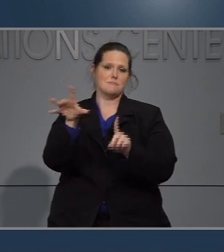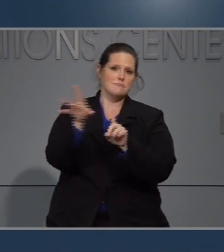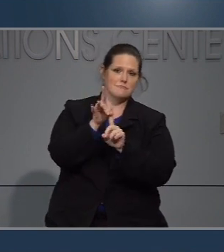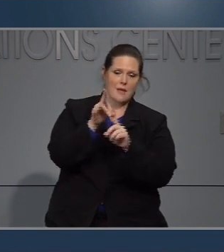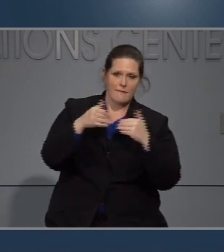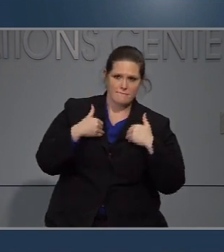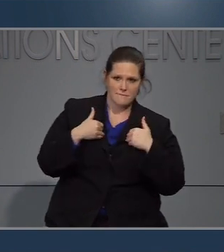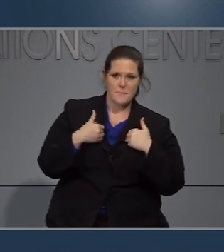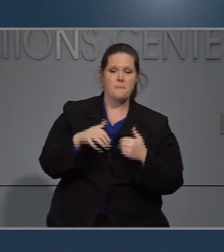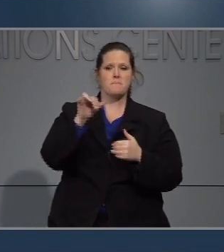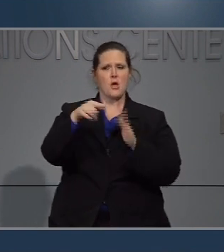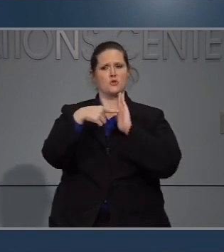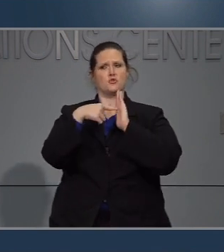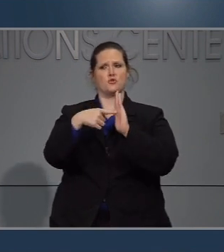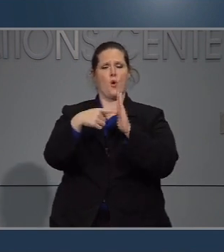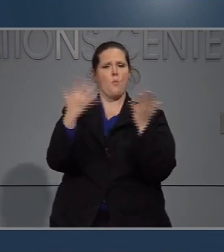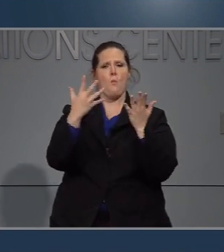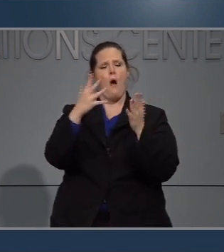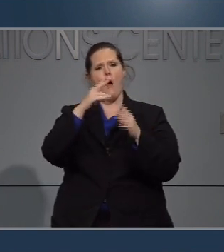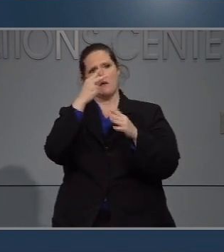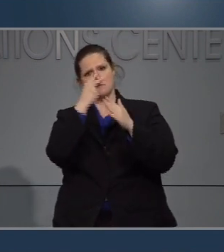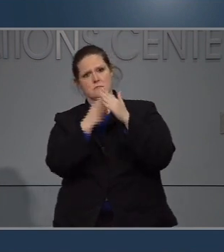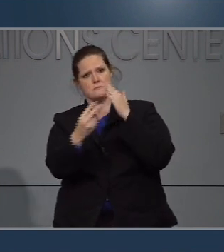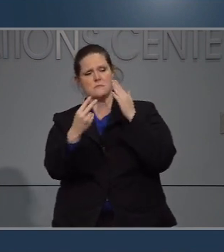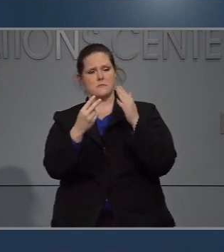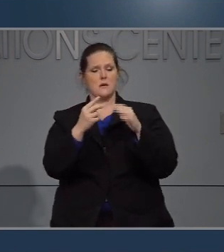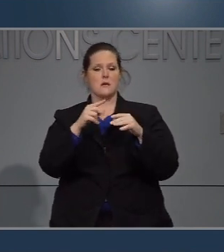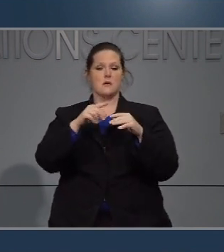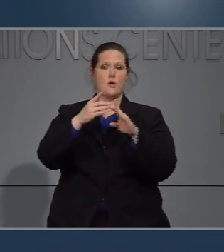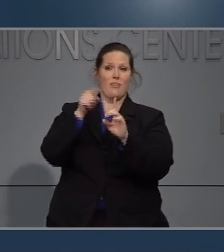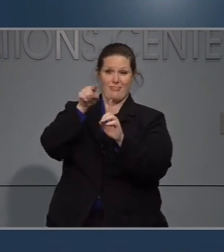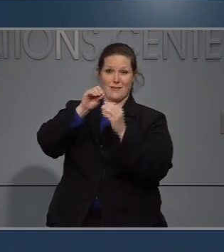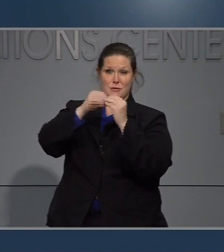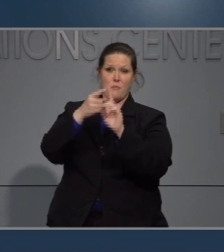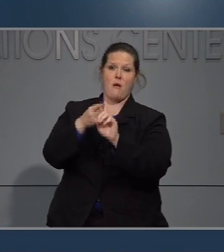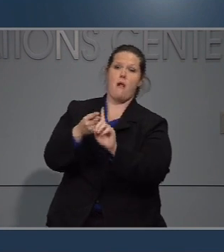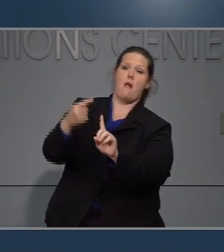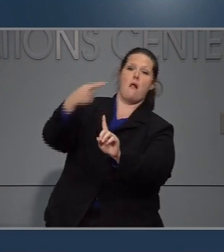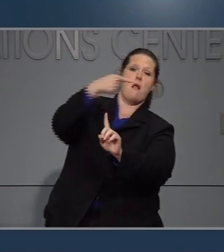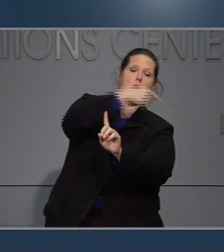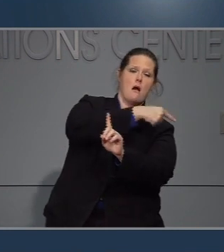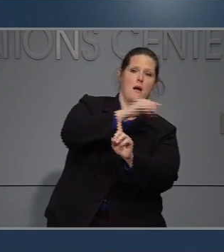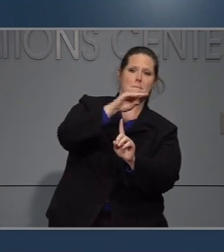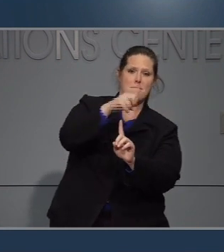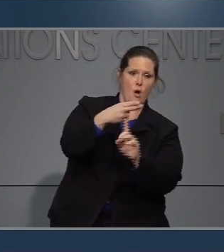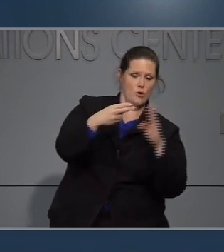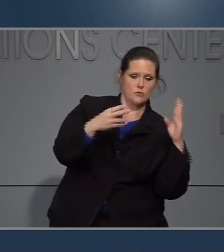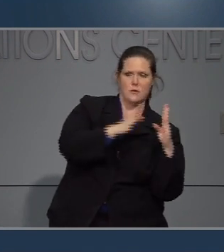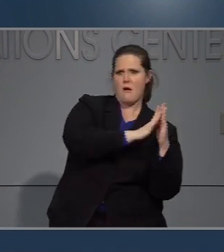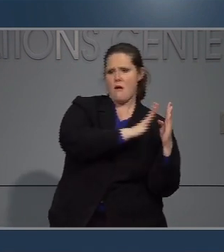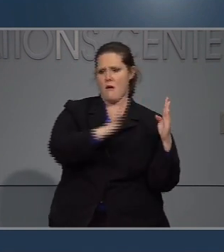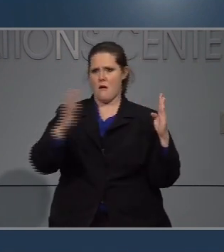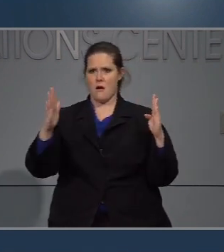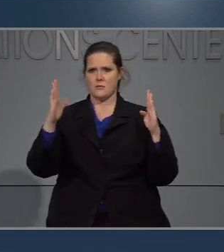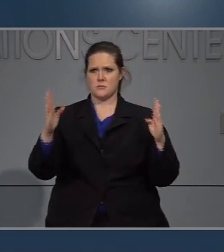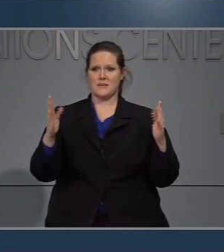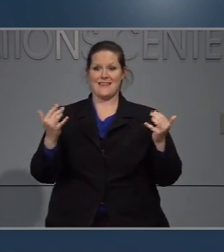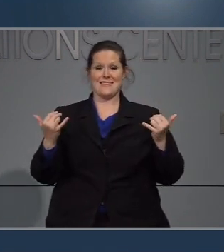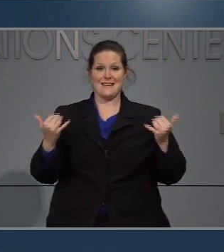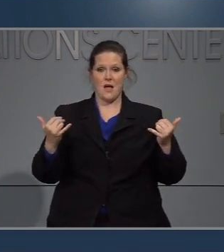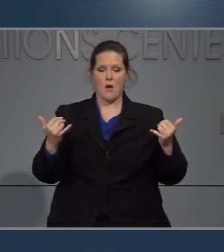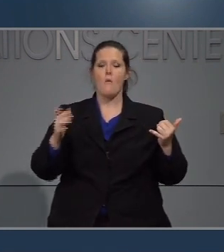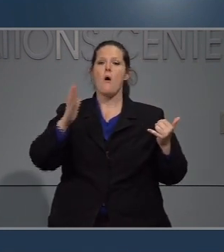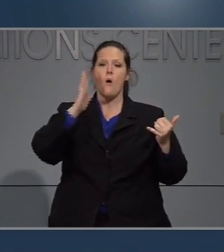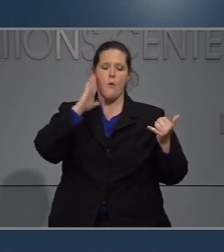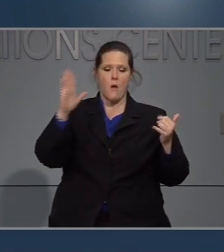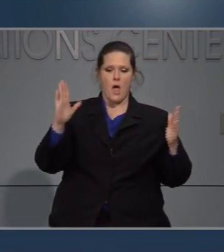new cases since we had our first case back to March. But let's zoom in. It's helpful to get a better sense of the current